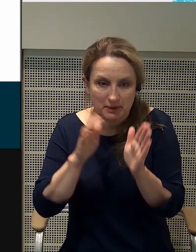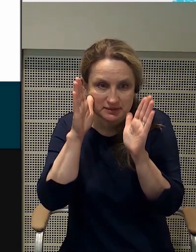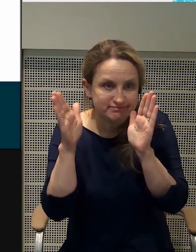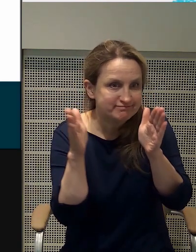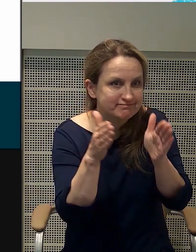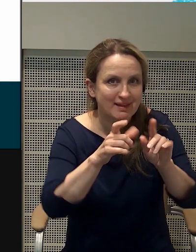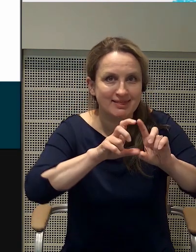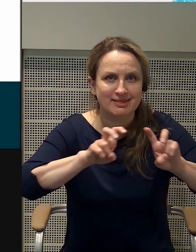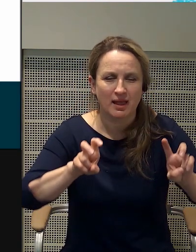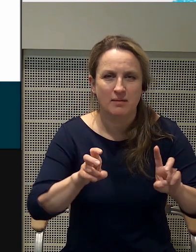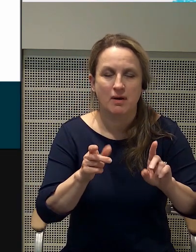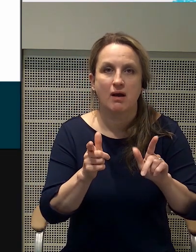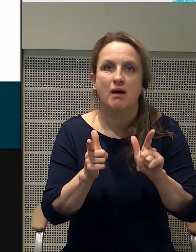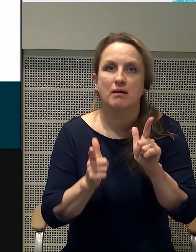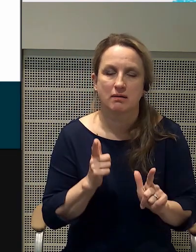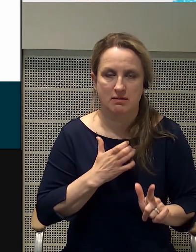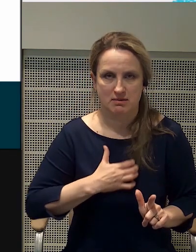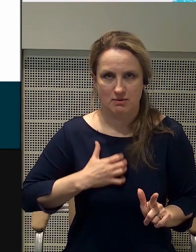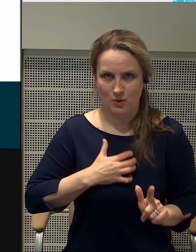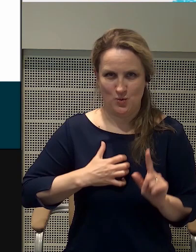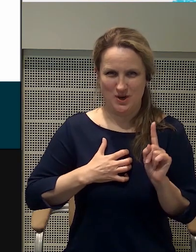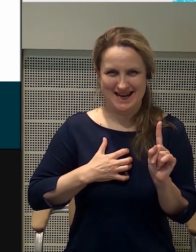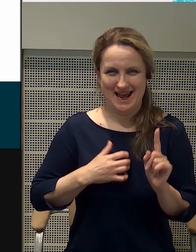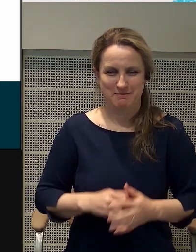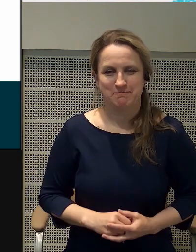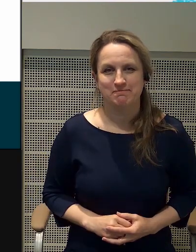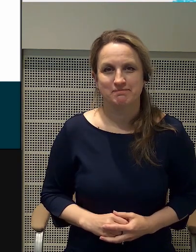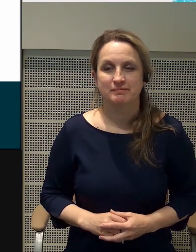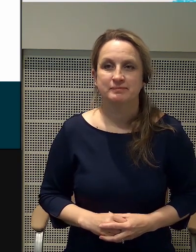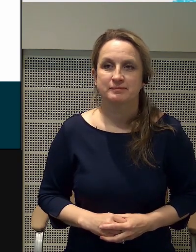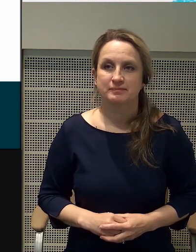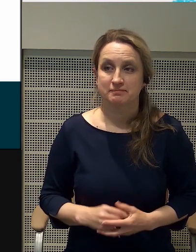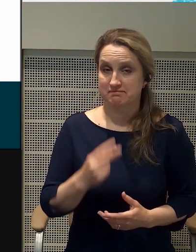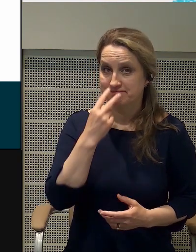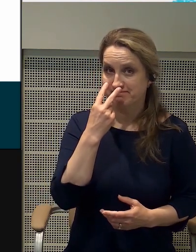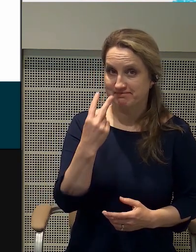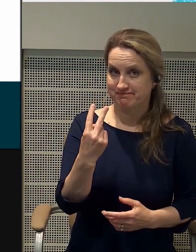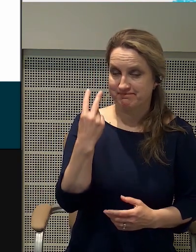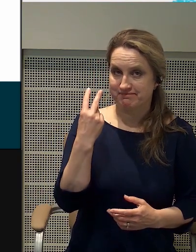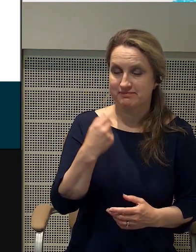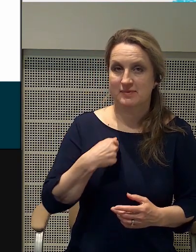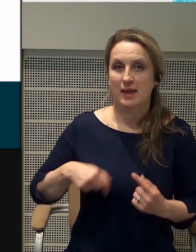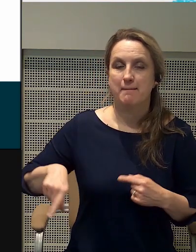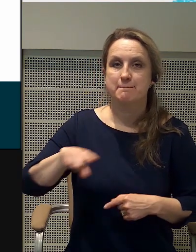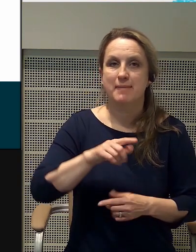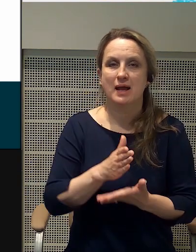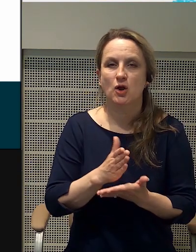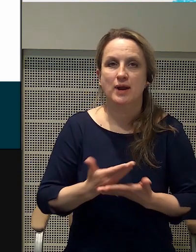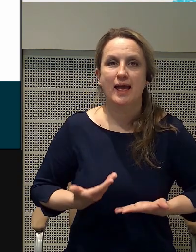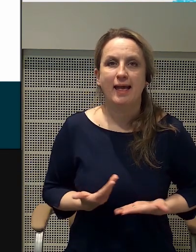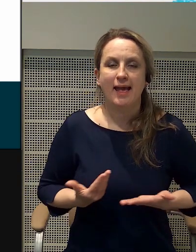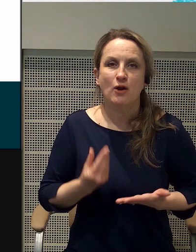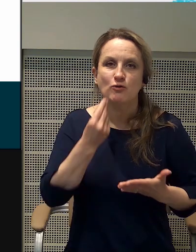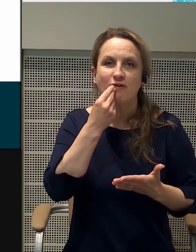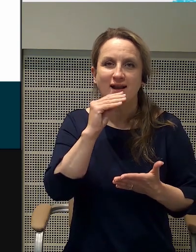with scores going up and down. And you can say, what's the matter? Your score is going down. Has anything changed? Then again, it's a luxury in